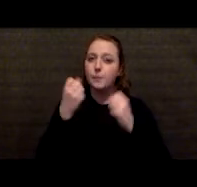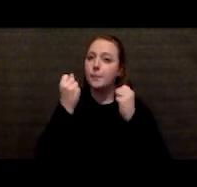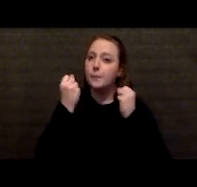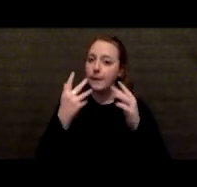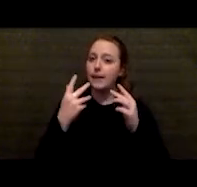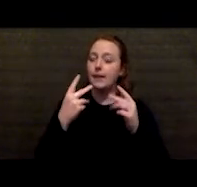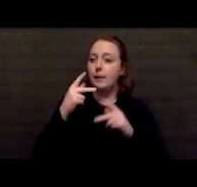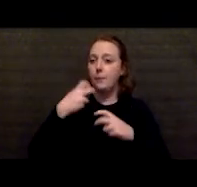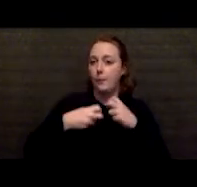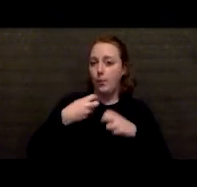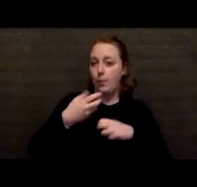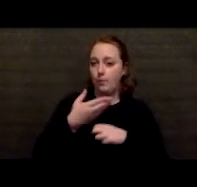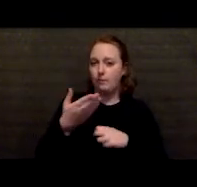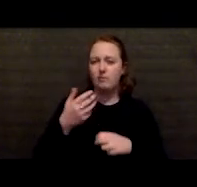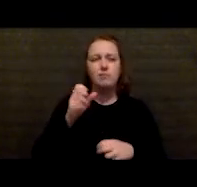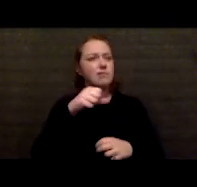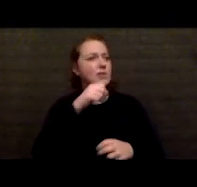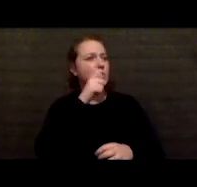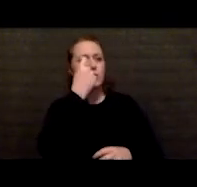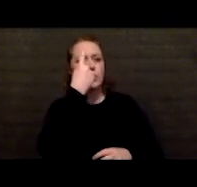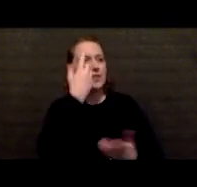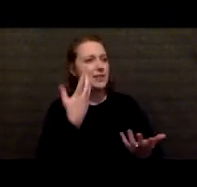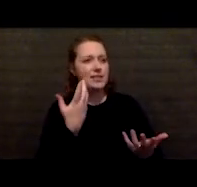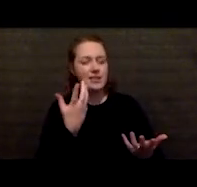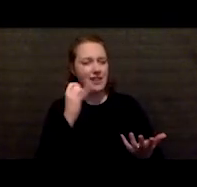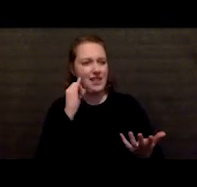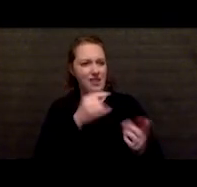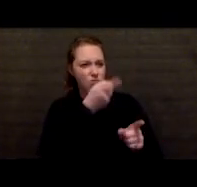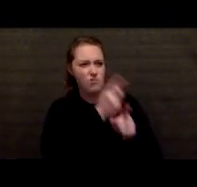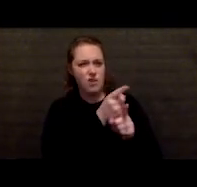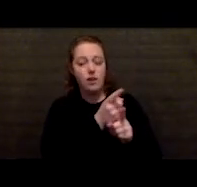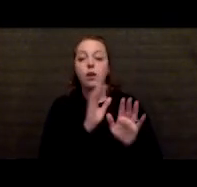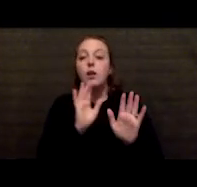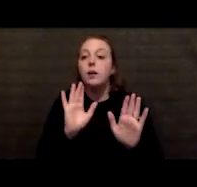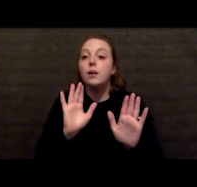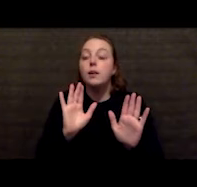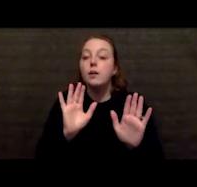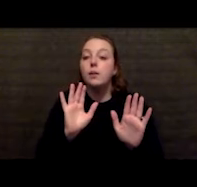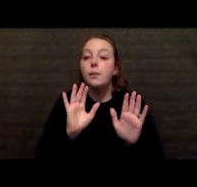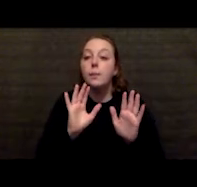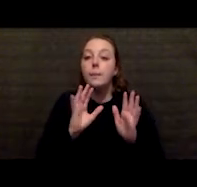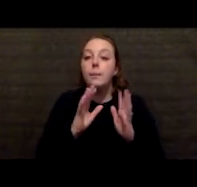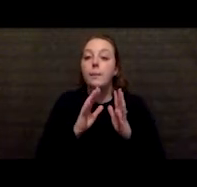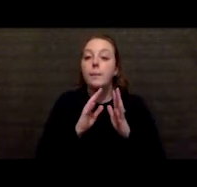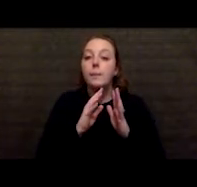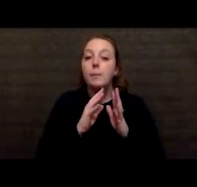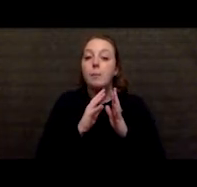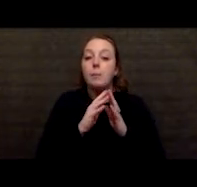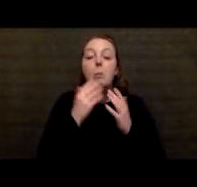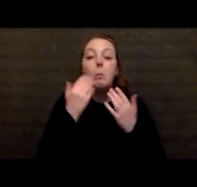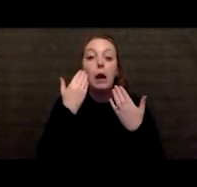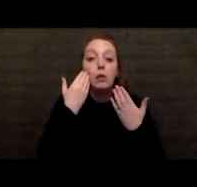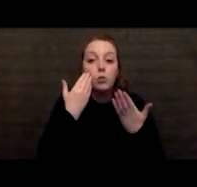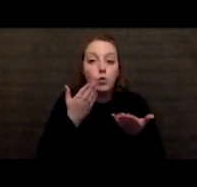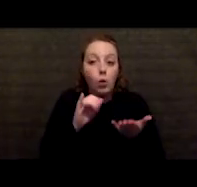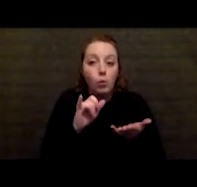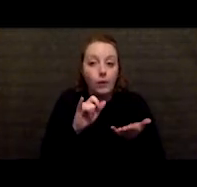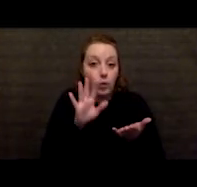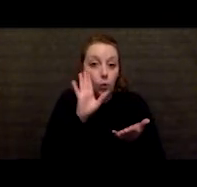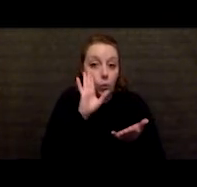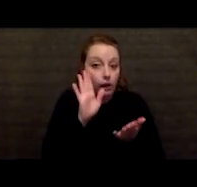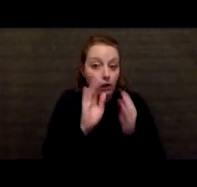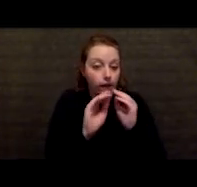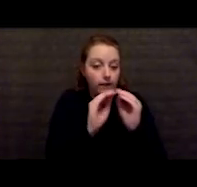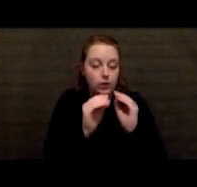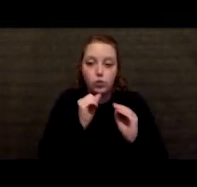that facility. Yeah. So I just want to say, I don't know that it's not going to be touched. I don't know